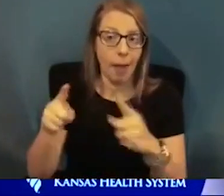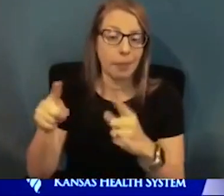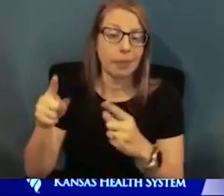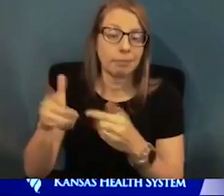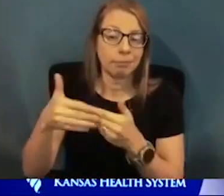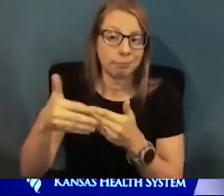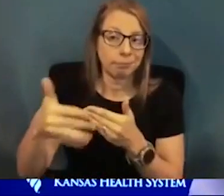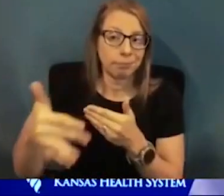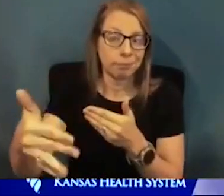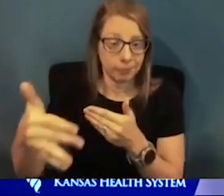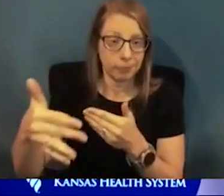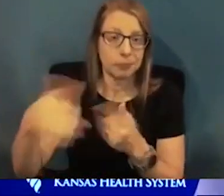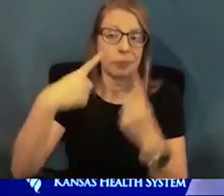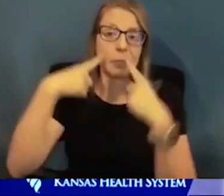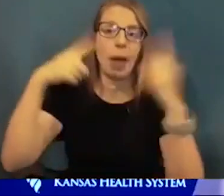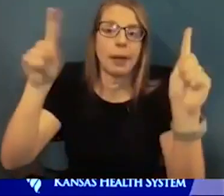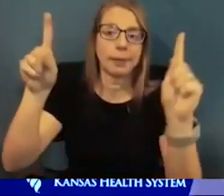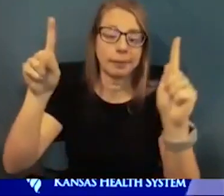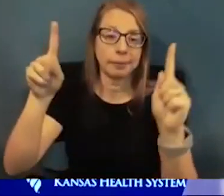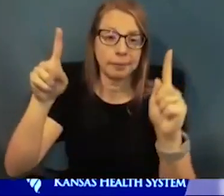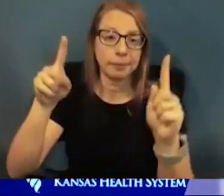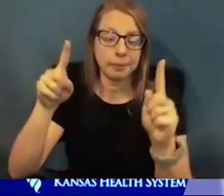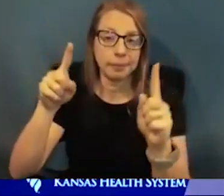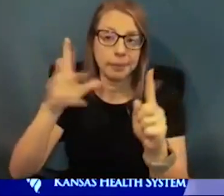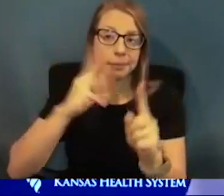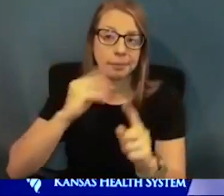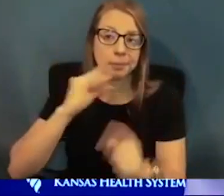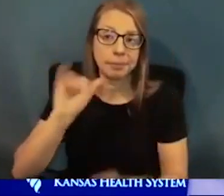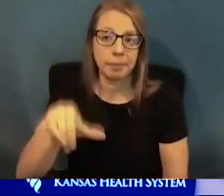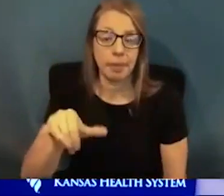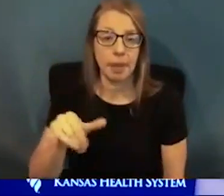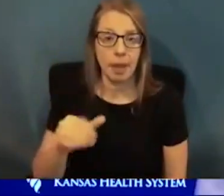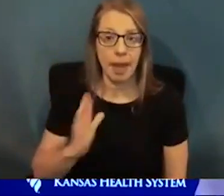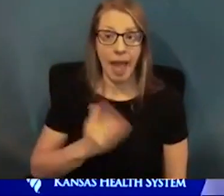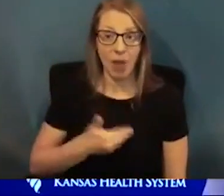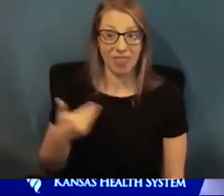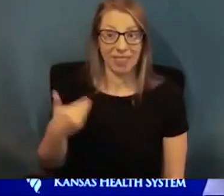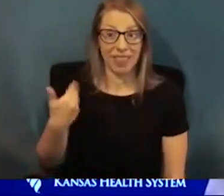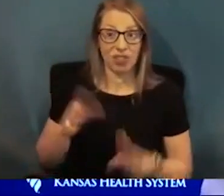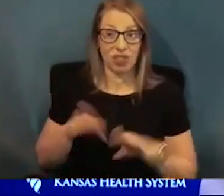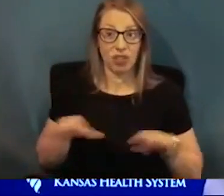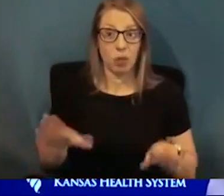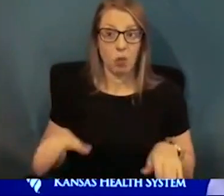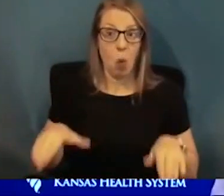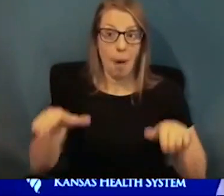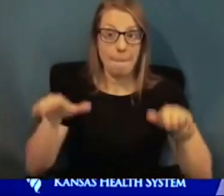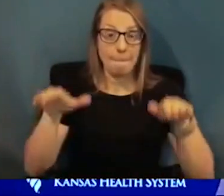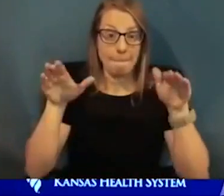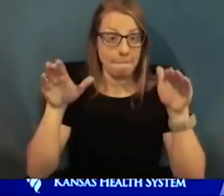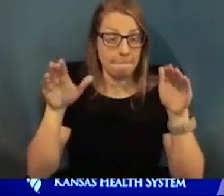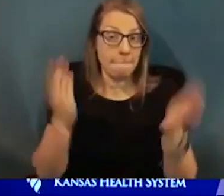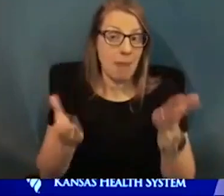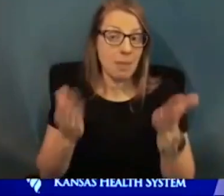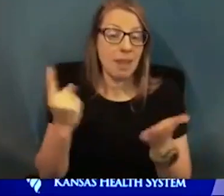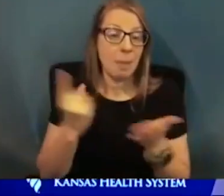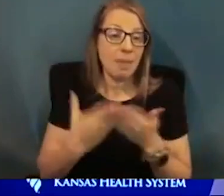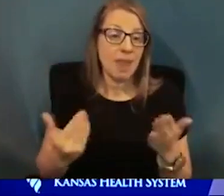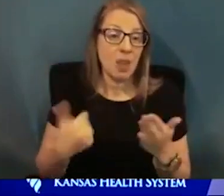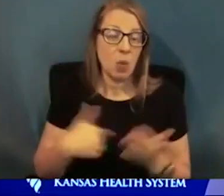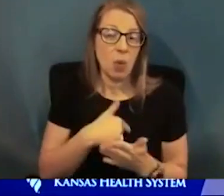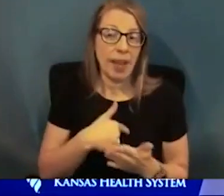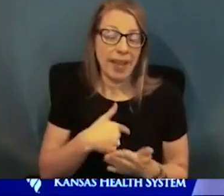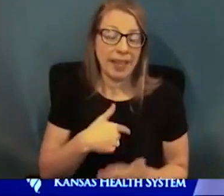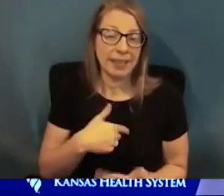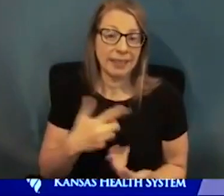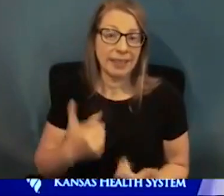to that, as our children and our younger generations grow up, it might be something that we live with just like the normal cough and colds that we